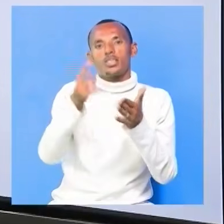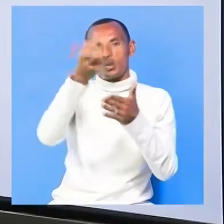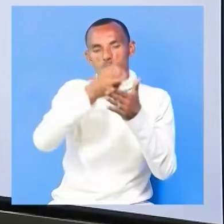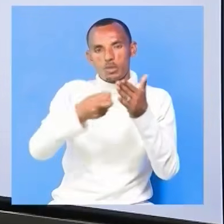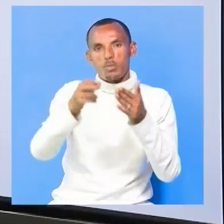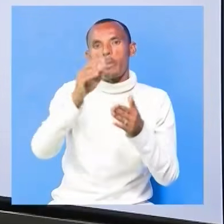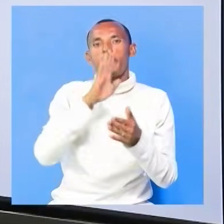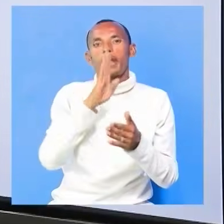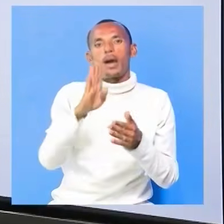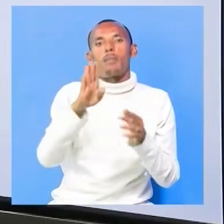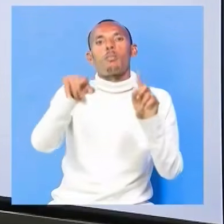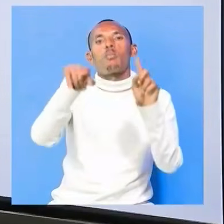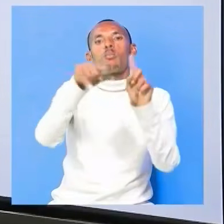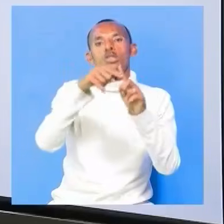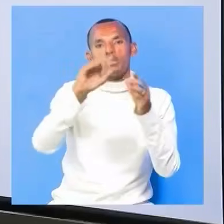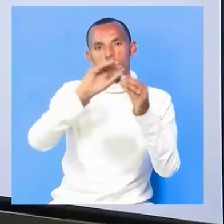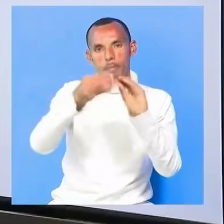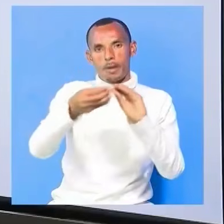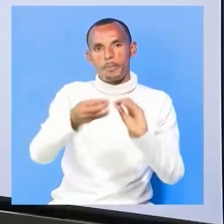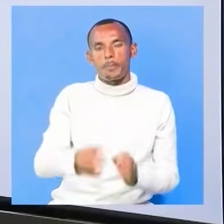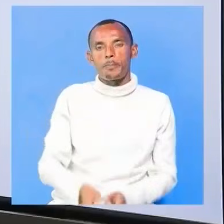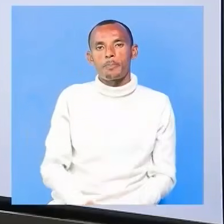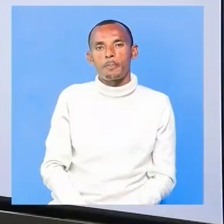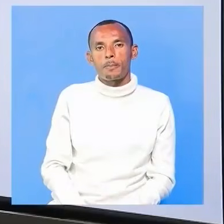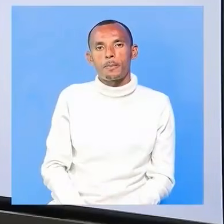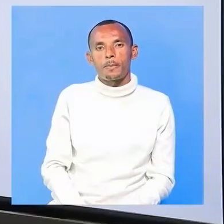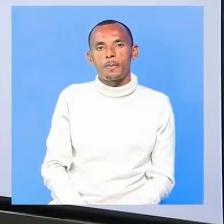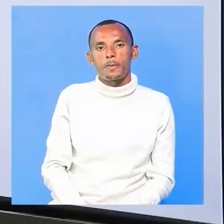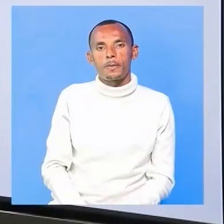output becomes positive.